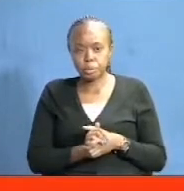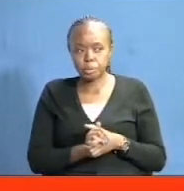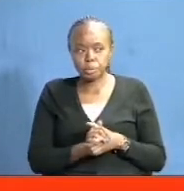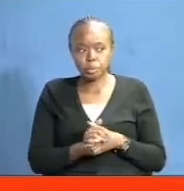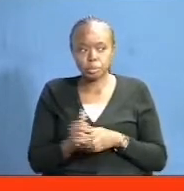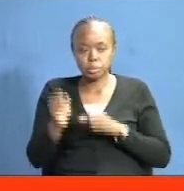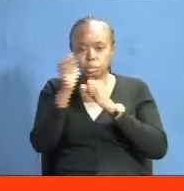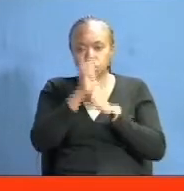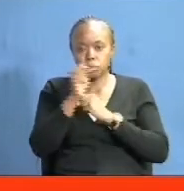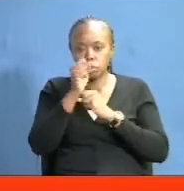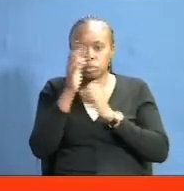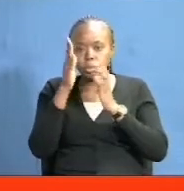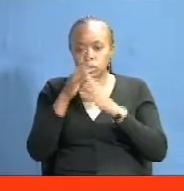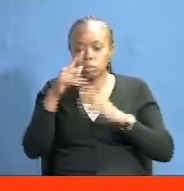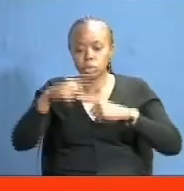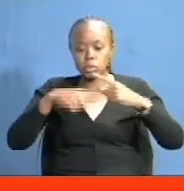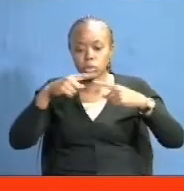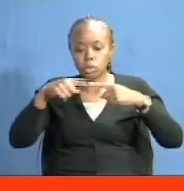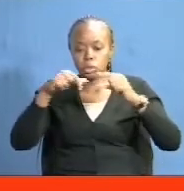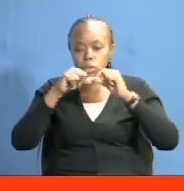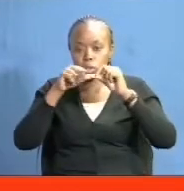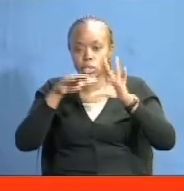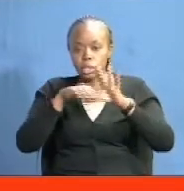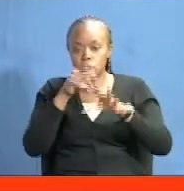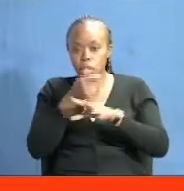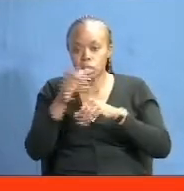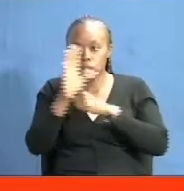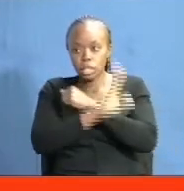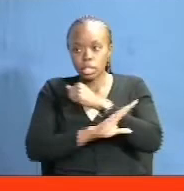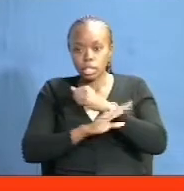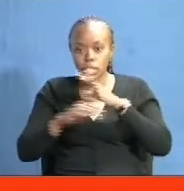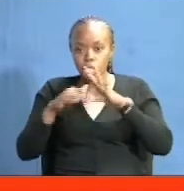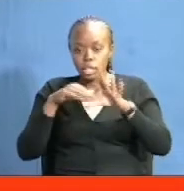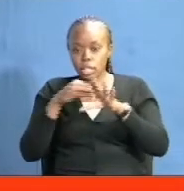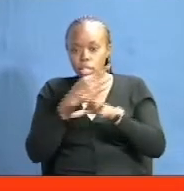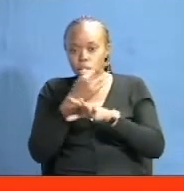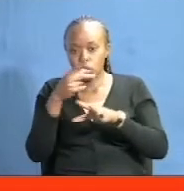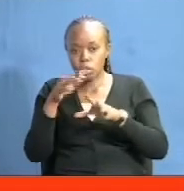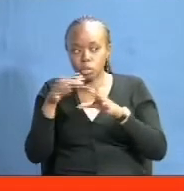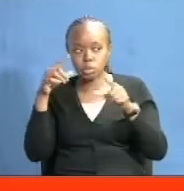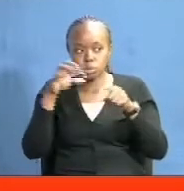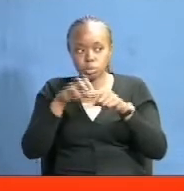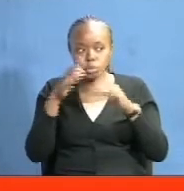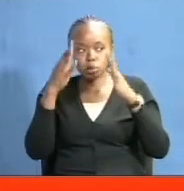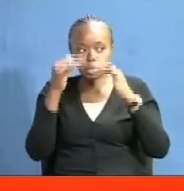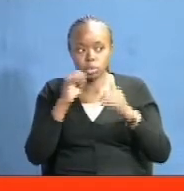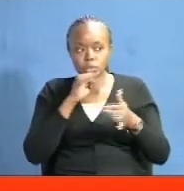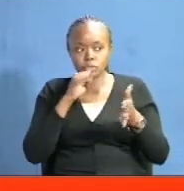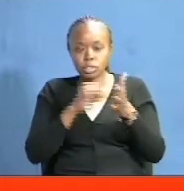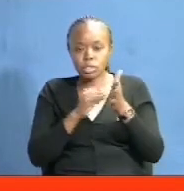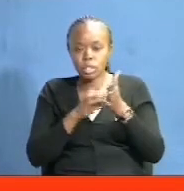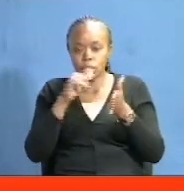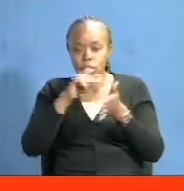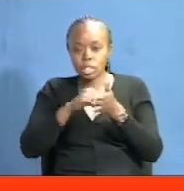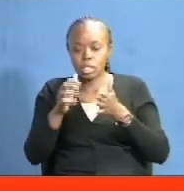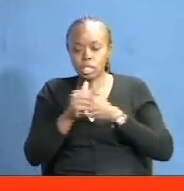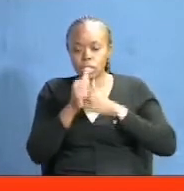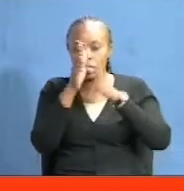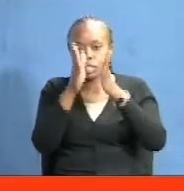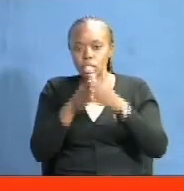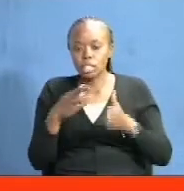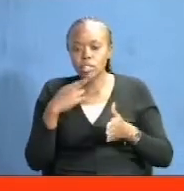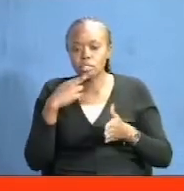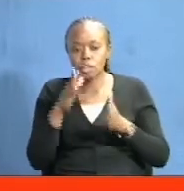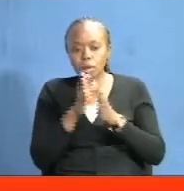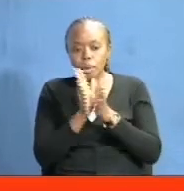Political temperatures continue to escalate in the country ahead of the 2022 general elections. Now, it is evident that the leaders are shifting more